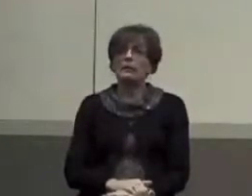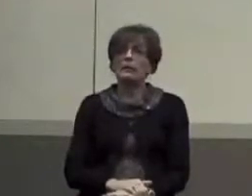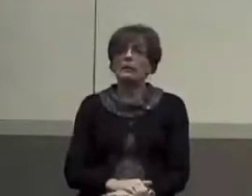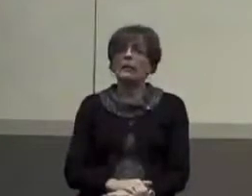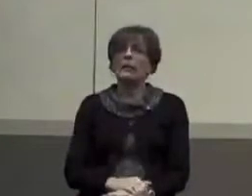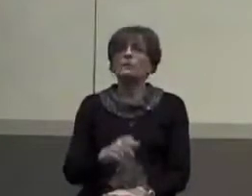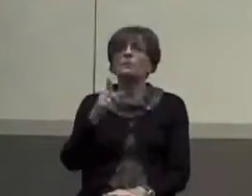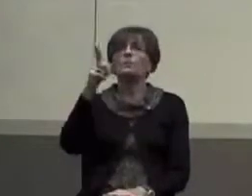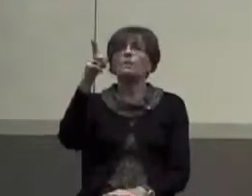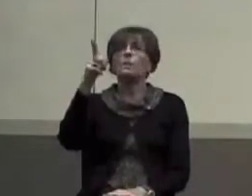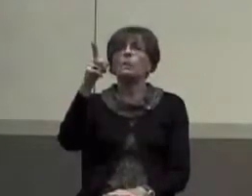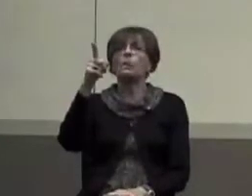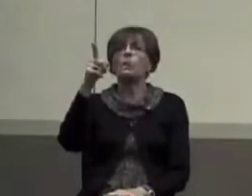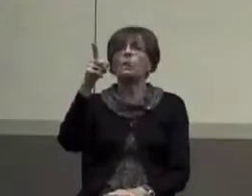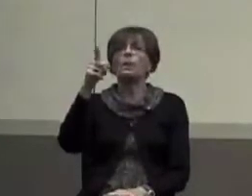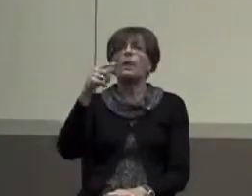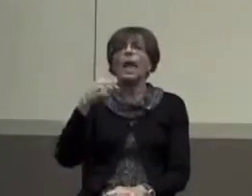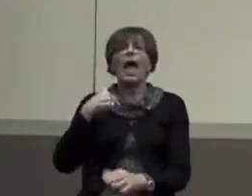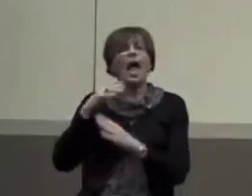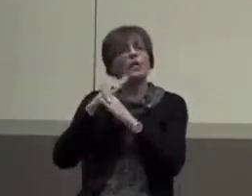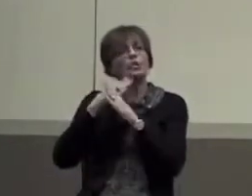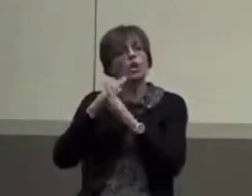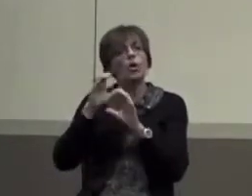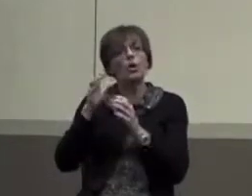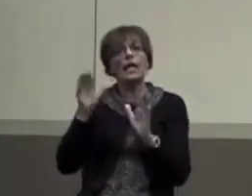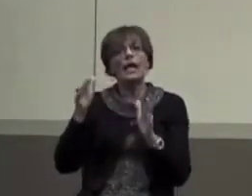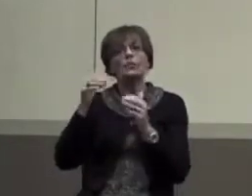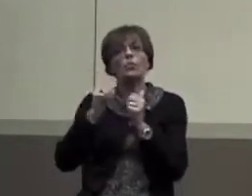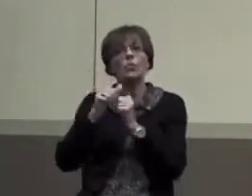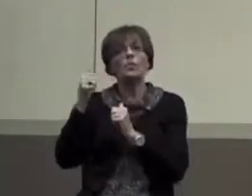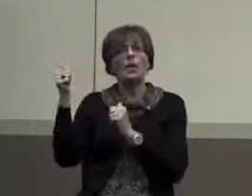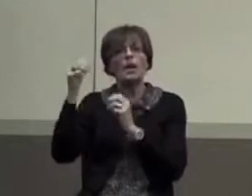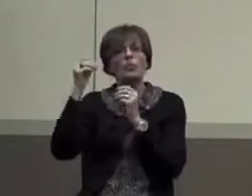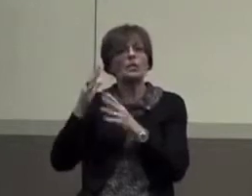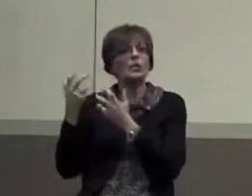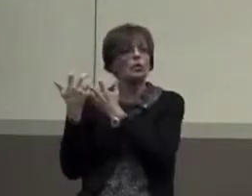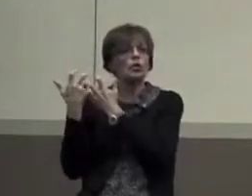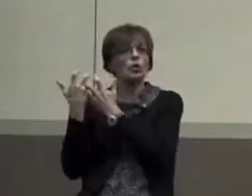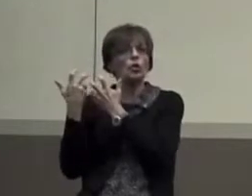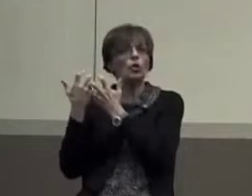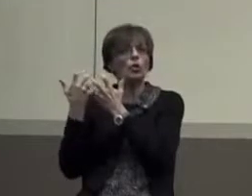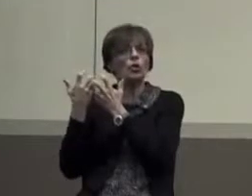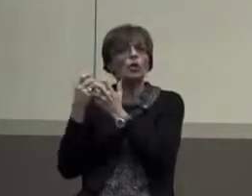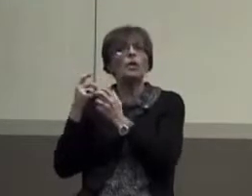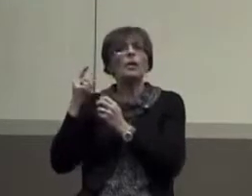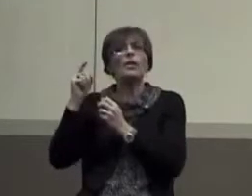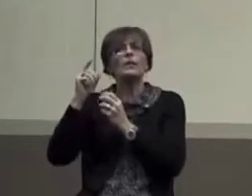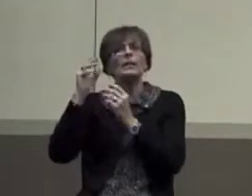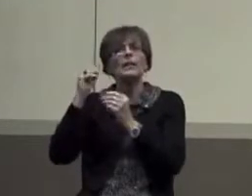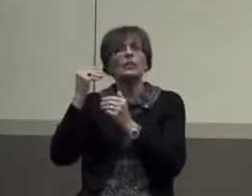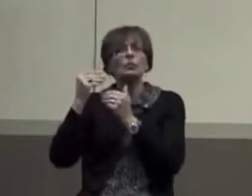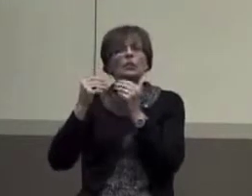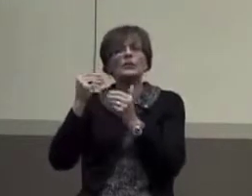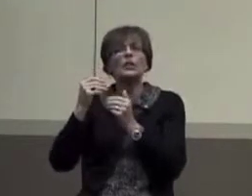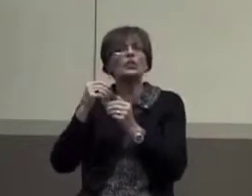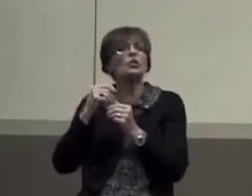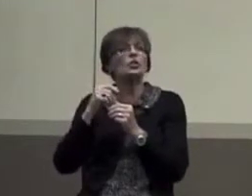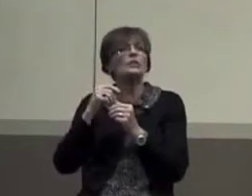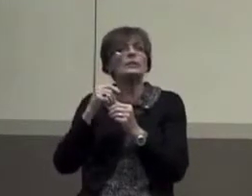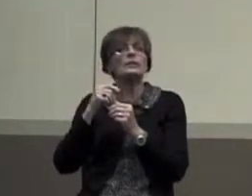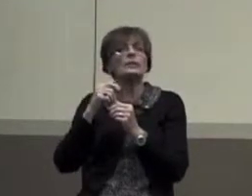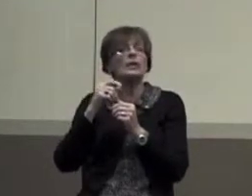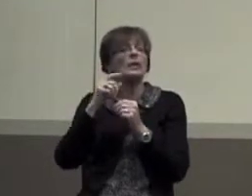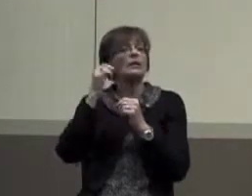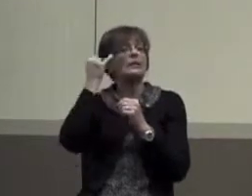I share a classroom with another teacher, so we really had to teach what the procedures were for moving from one side of the classroom to